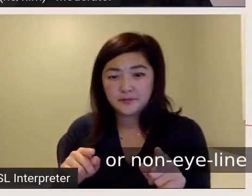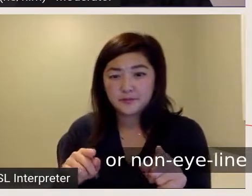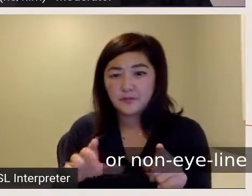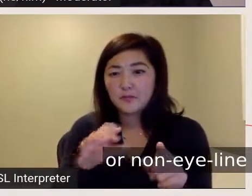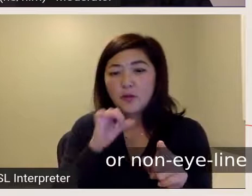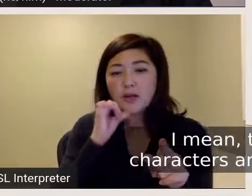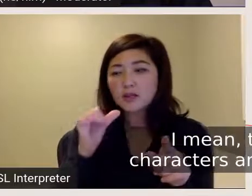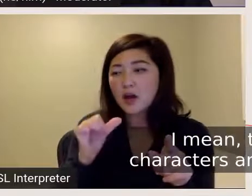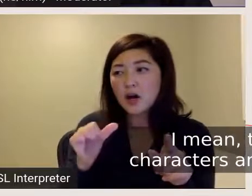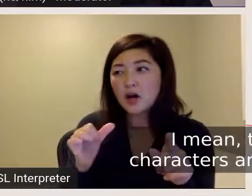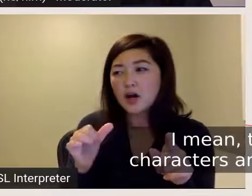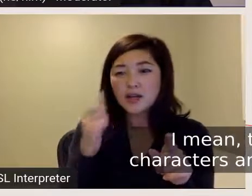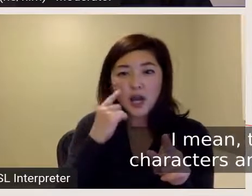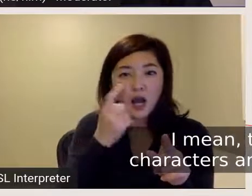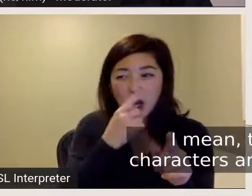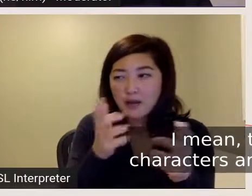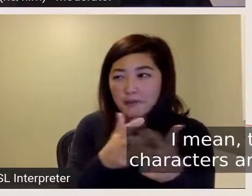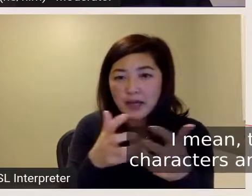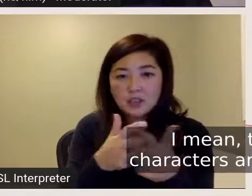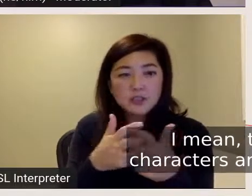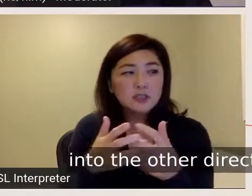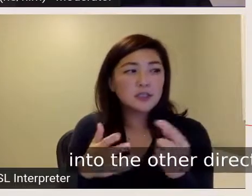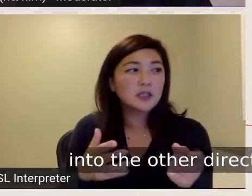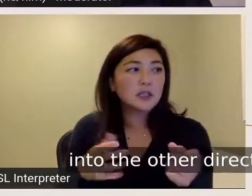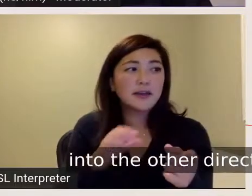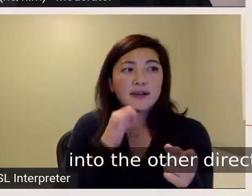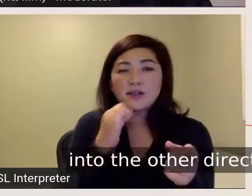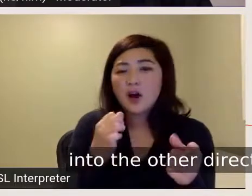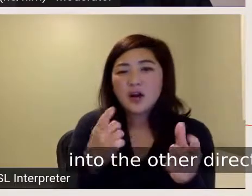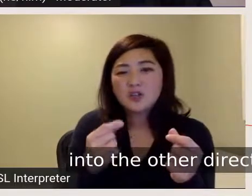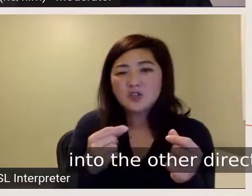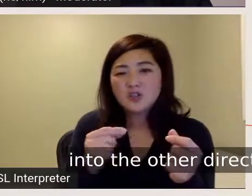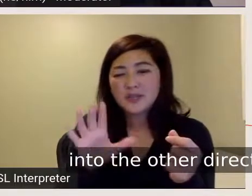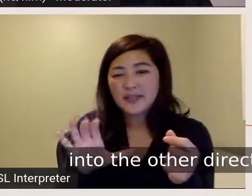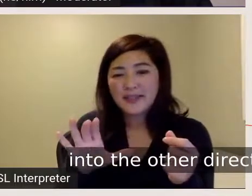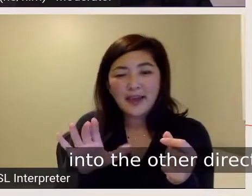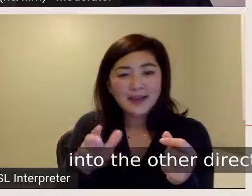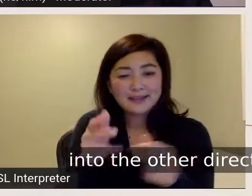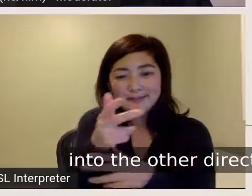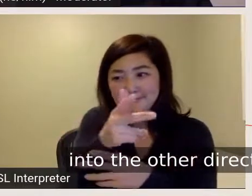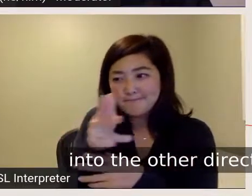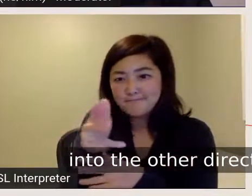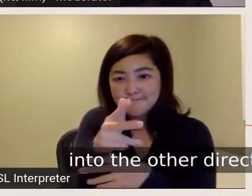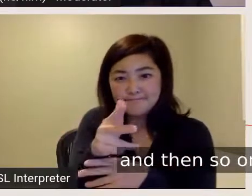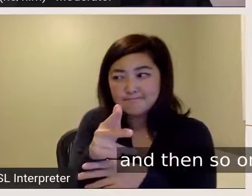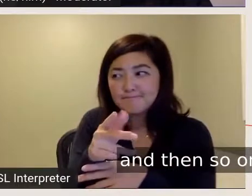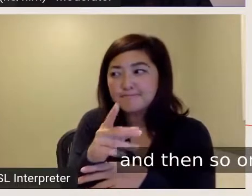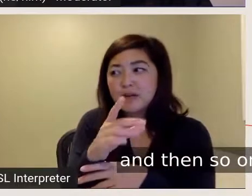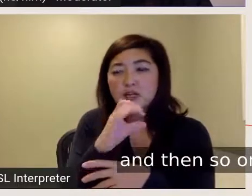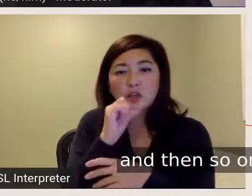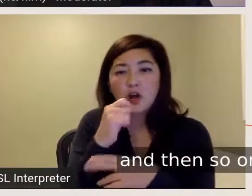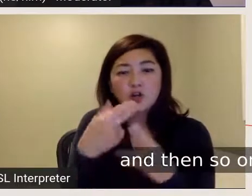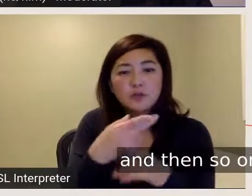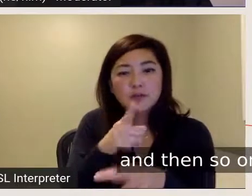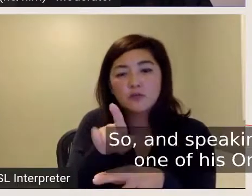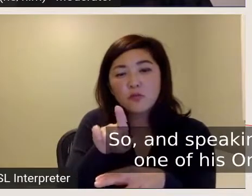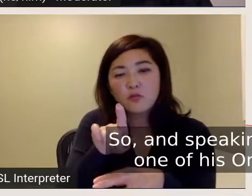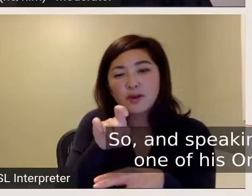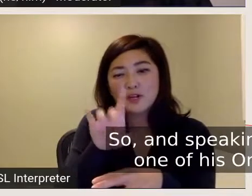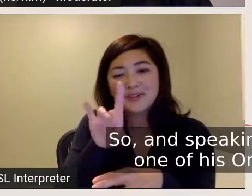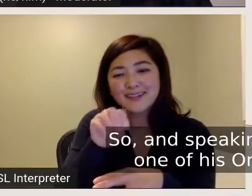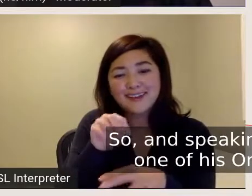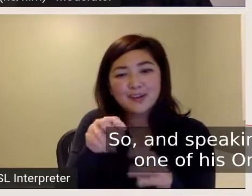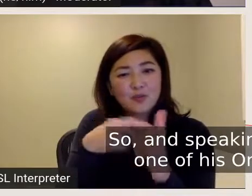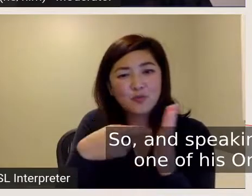non-eye-line matches, right? I mean, the characters are not looking into the direction of the 180 rules and so on and so forth.